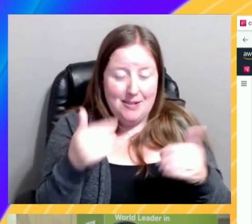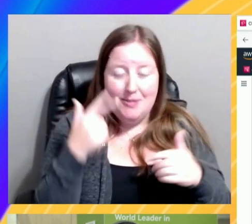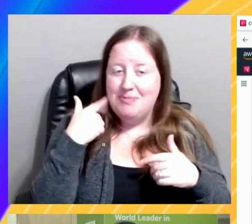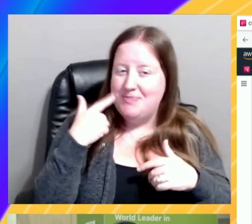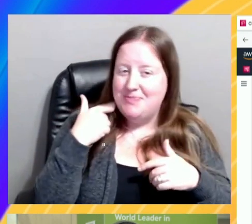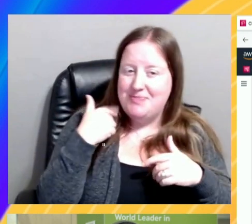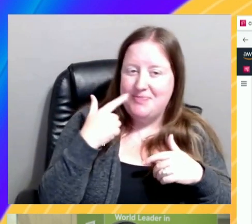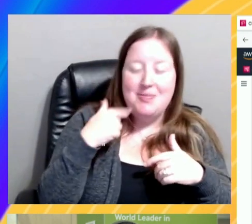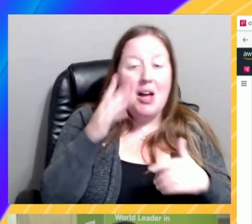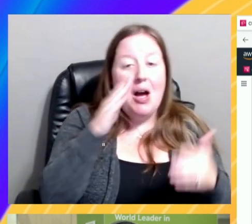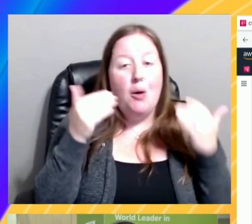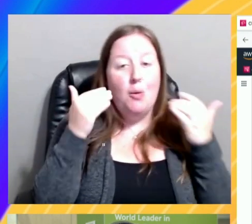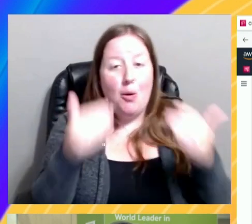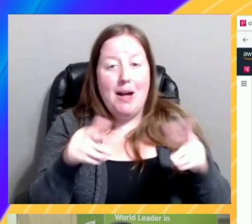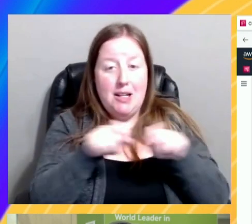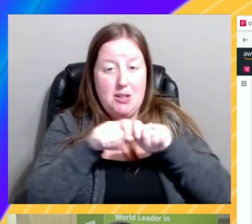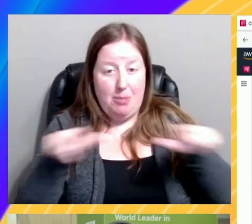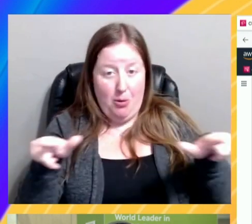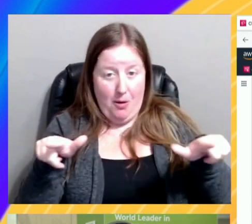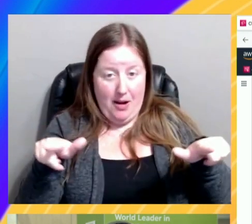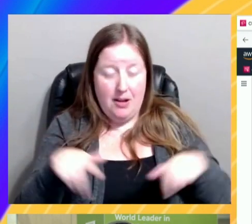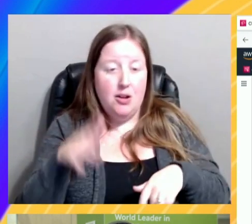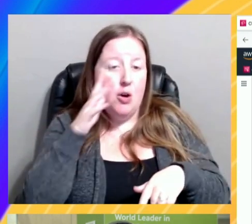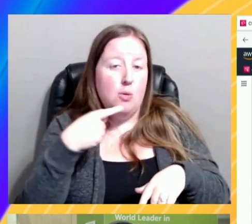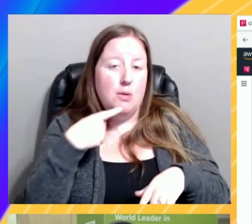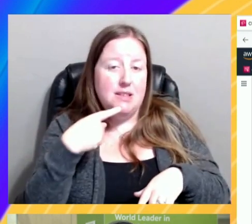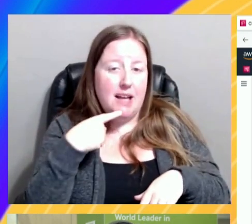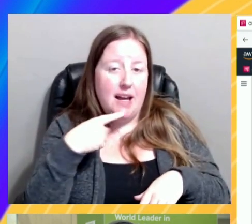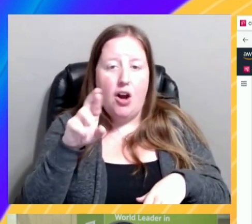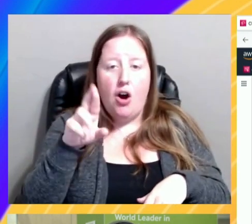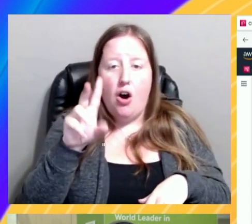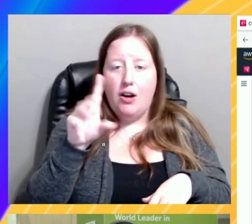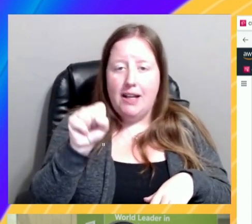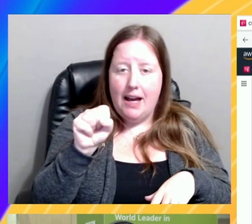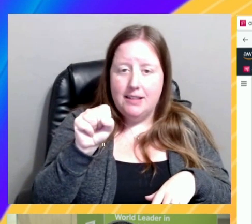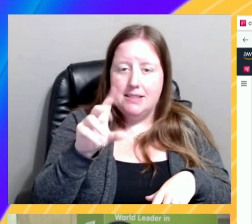and deploy this, and we'll say this RDS demo,